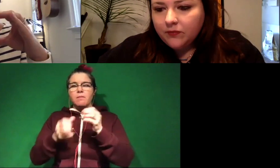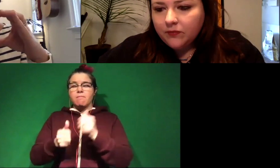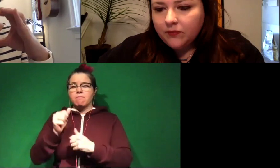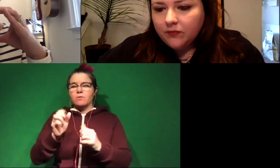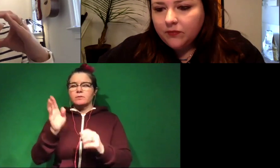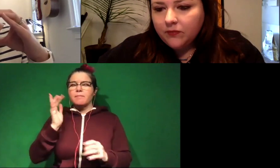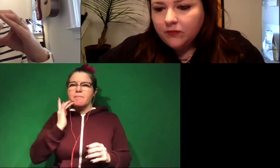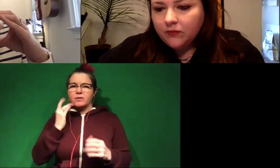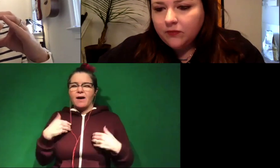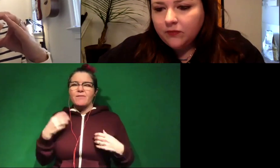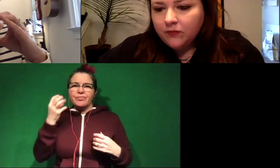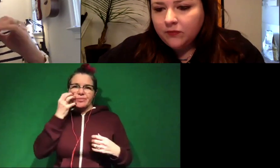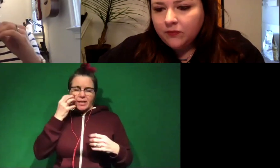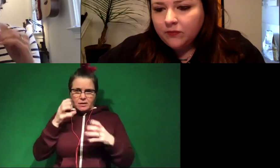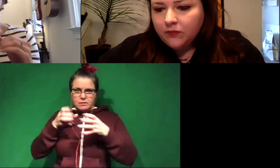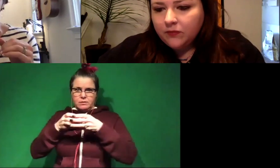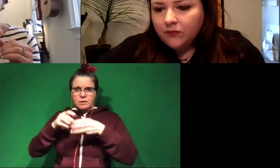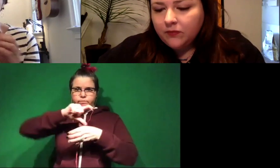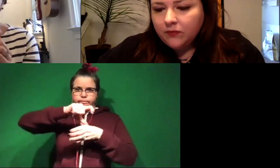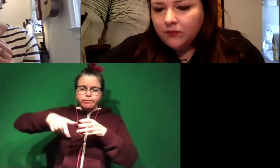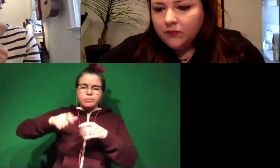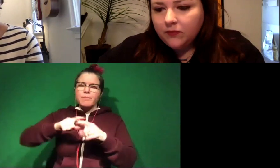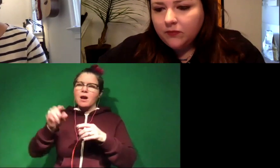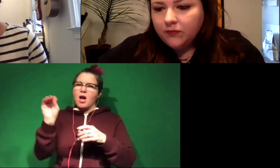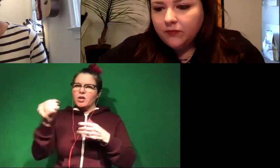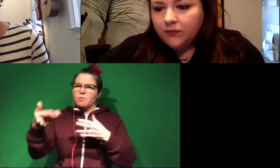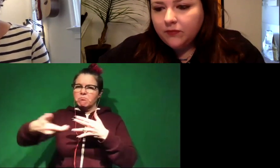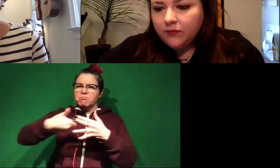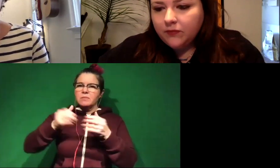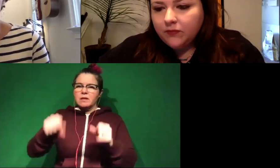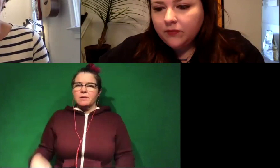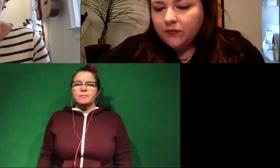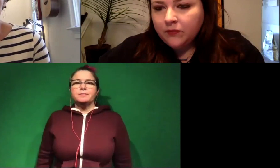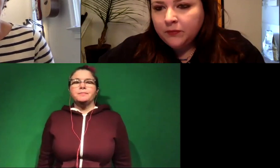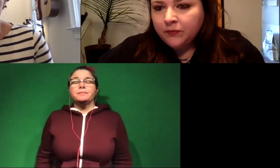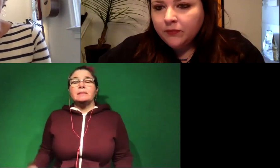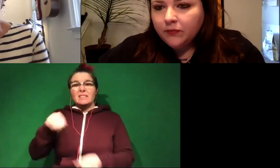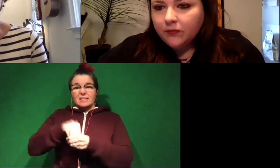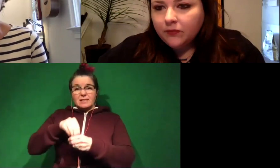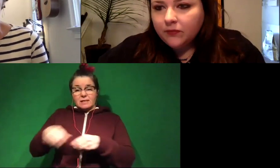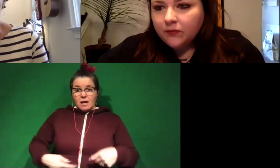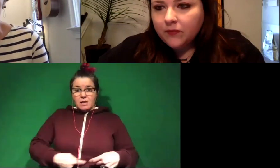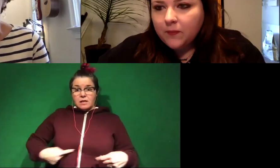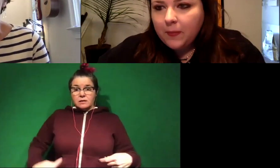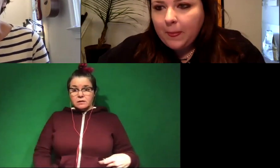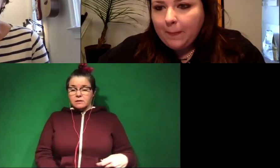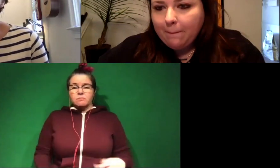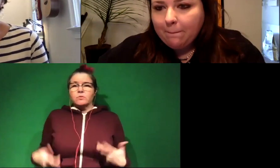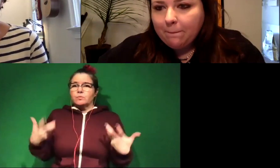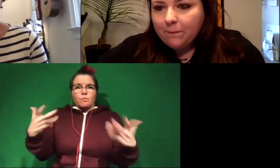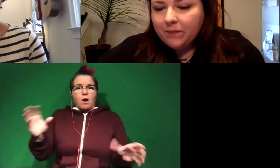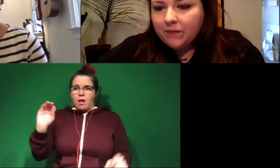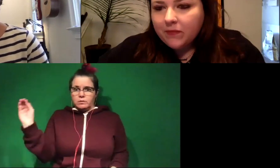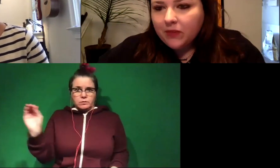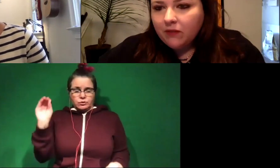a thick cell wall on the outside, but oxygen can still get through. The ones in your intestine, they don't want oxygen, and they actually